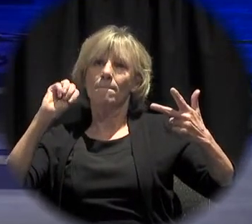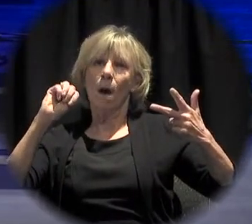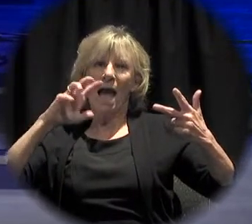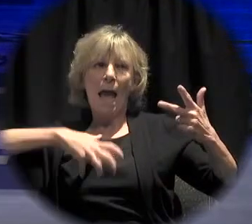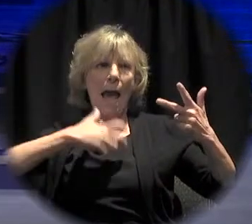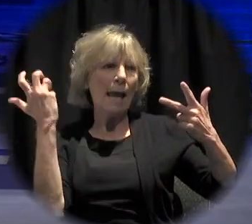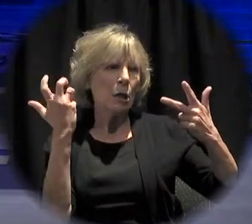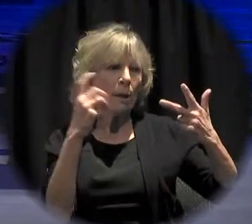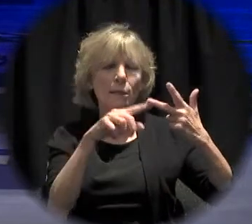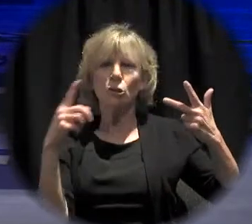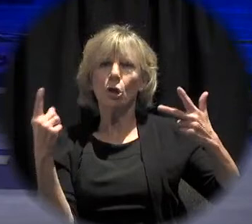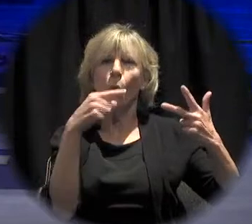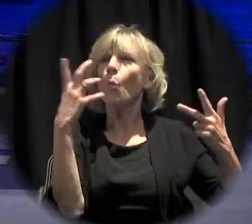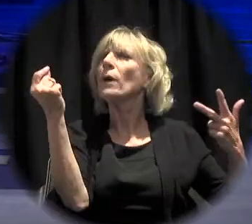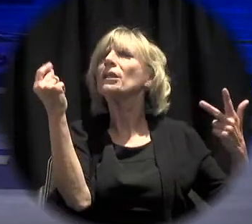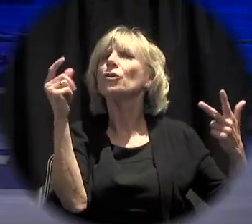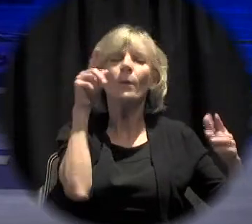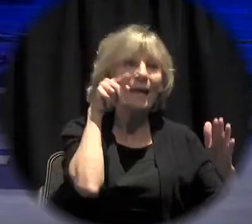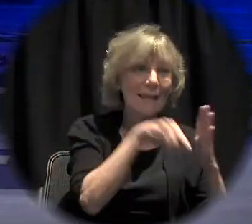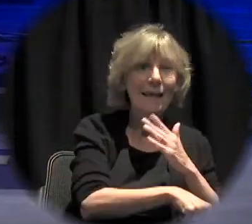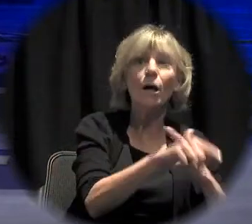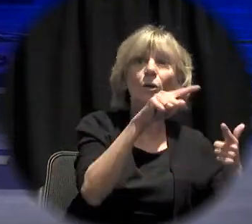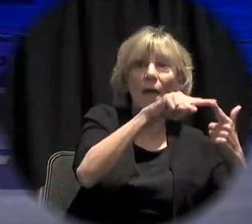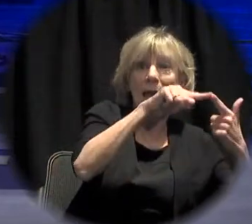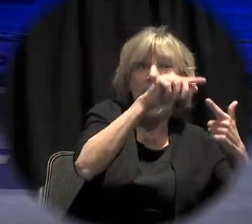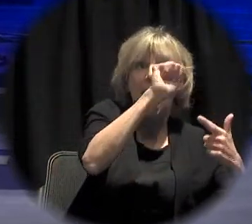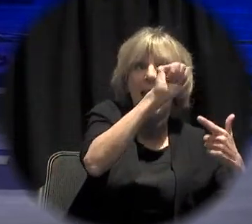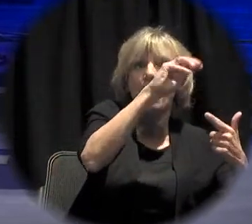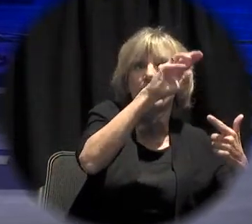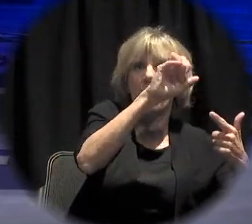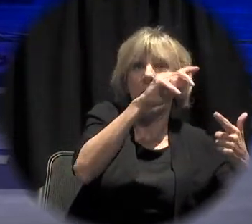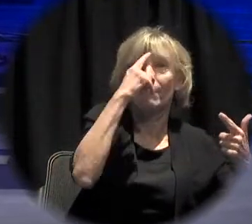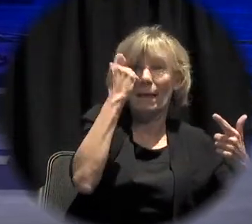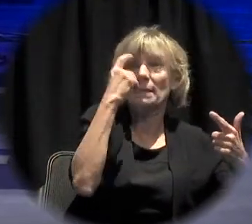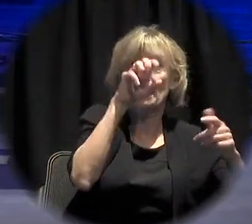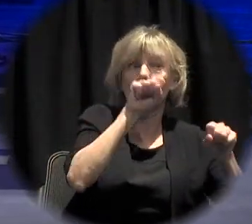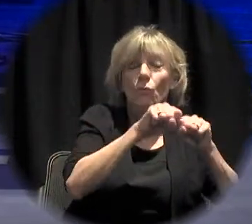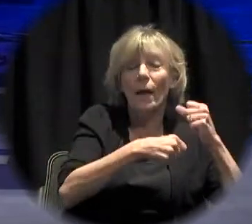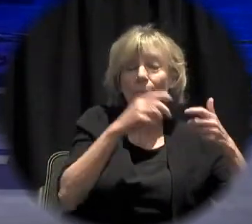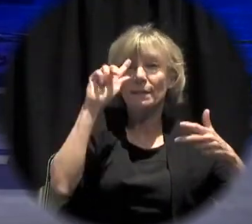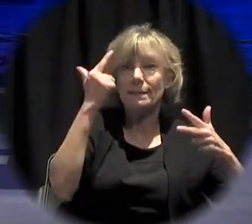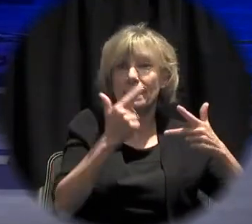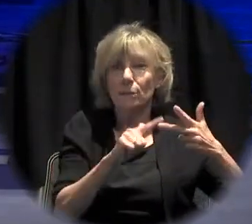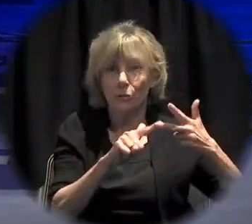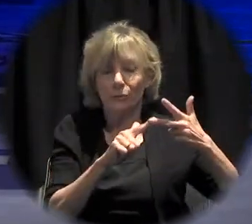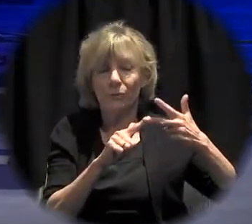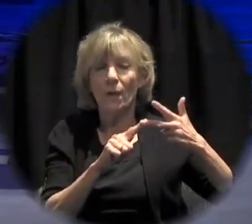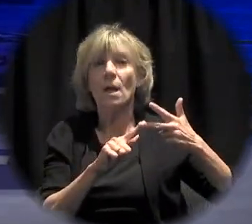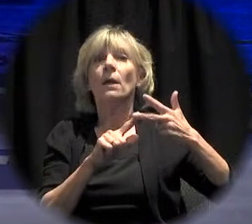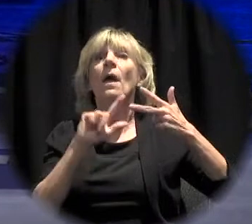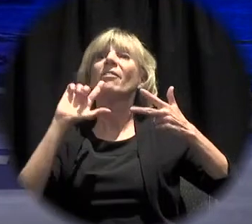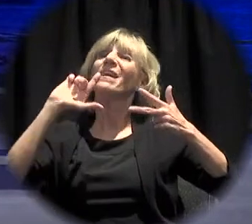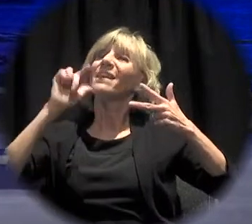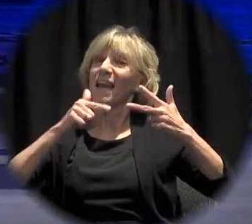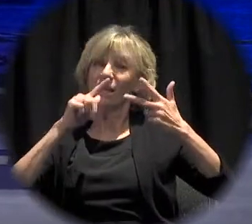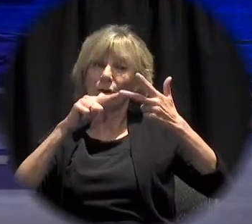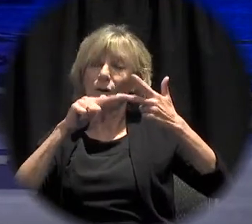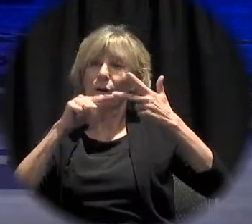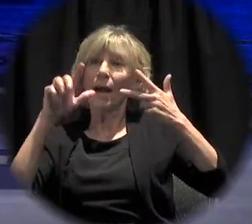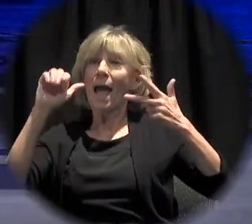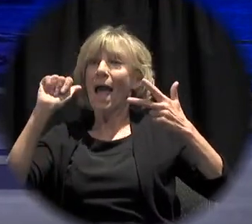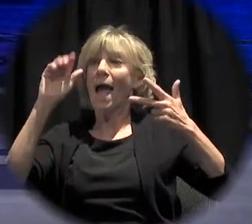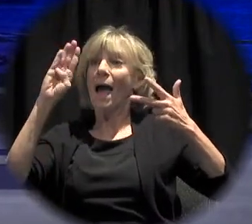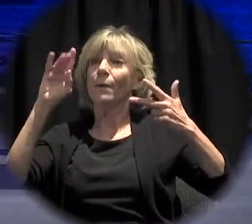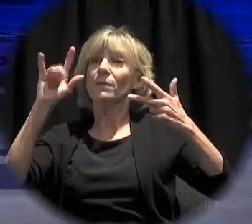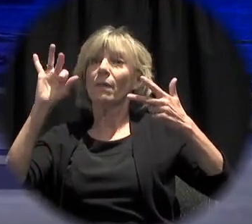Absalom tried to take over the kingdom from David, drove David out of Jerusalem, just like God said, "I'll raise up evil against you out of